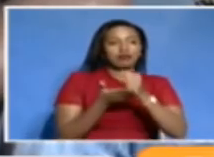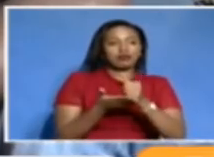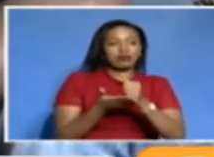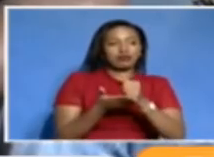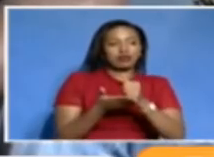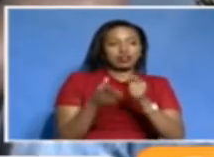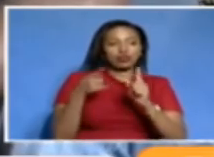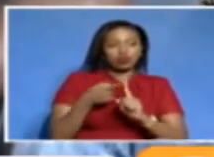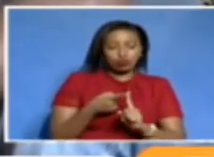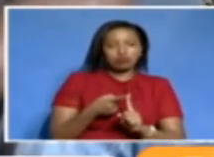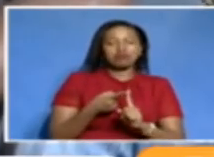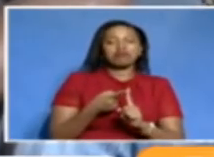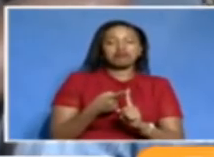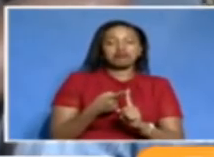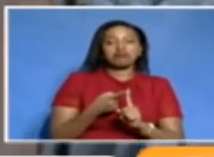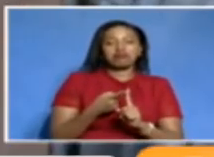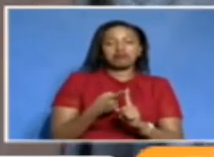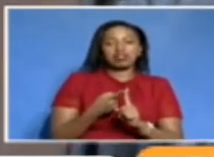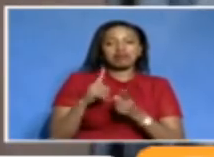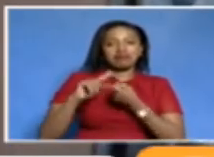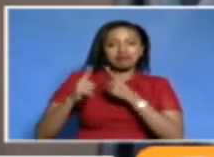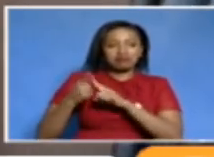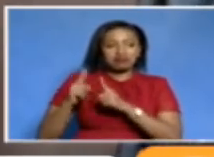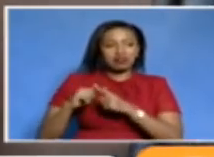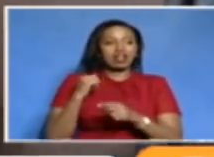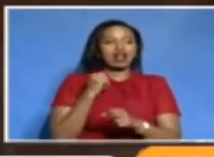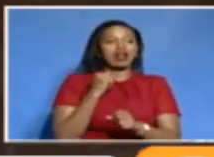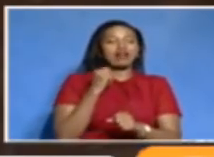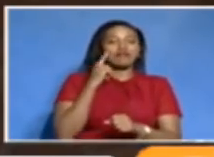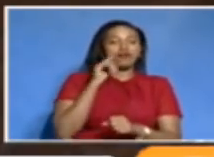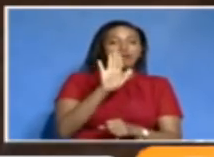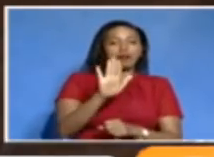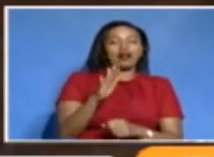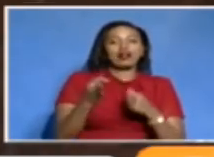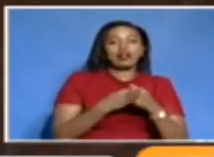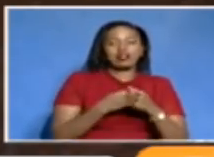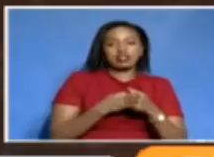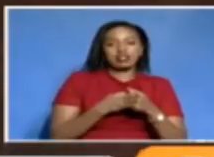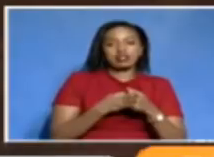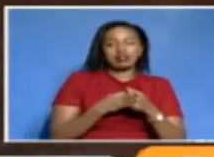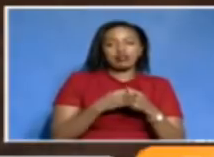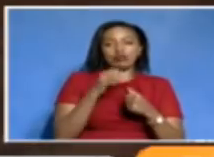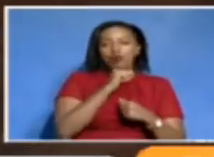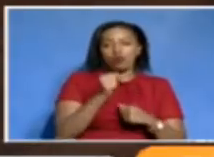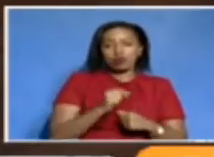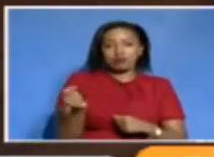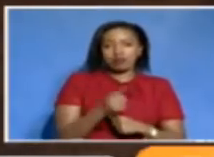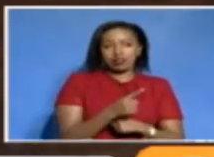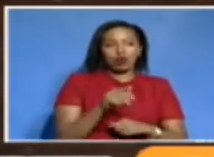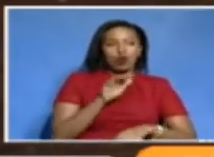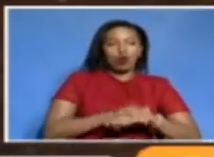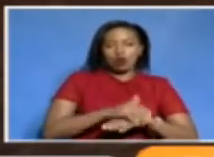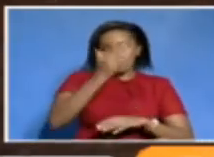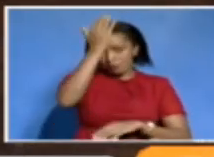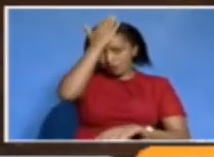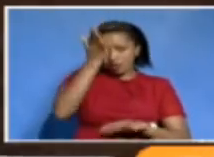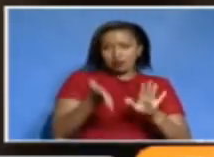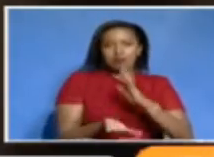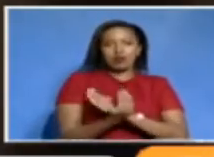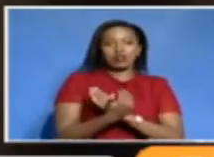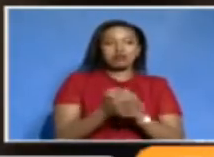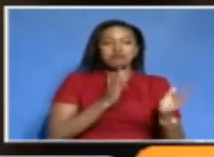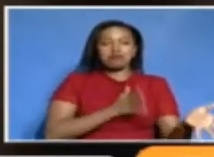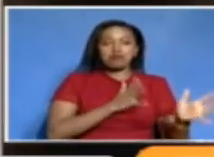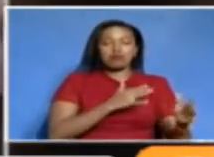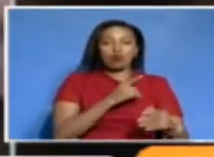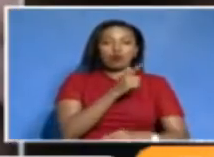his 8-month-old son. On Monday morning, he was rushing his baby to hospital but got stuck in the snarl-up.